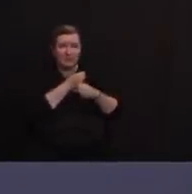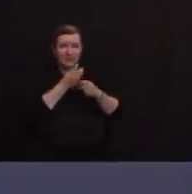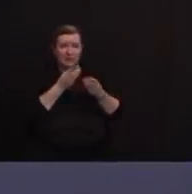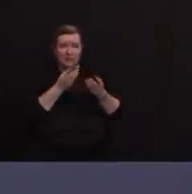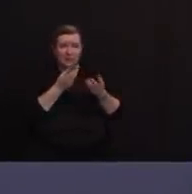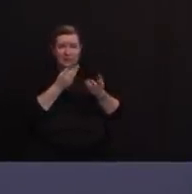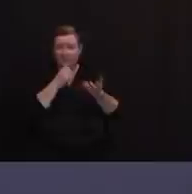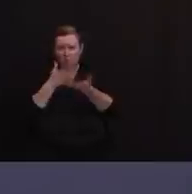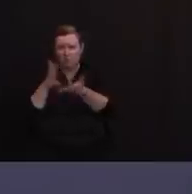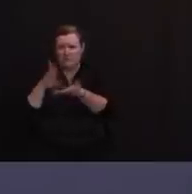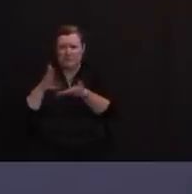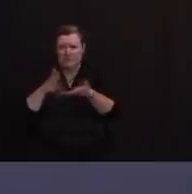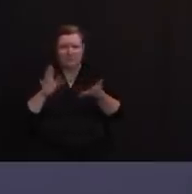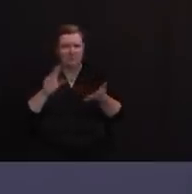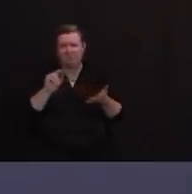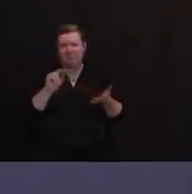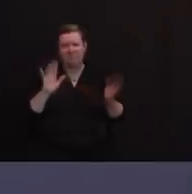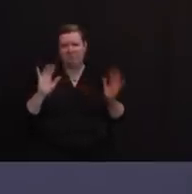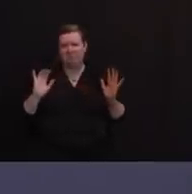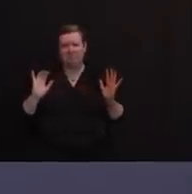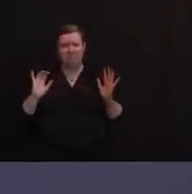other realities on the COVID